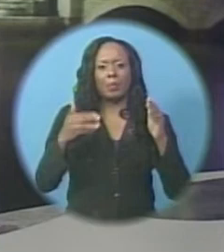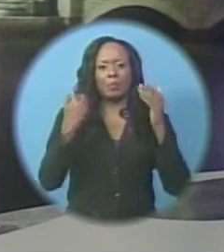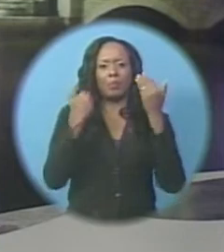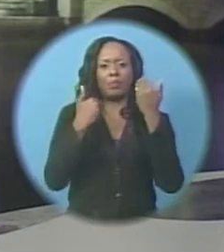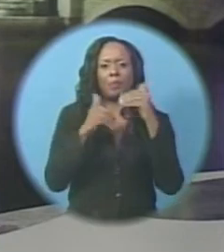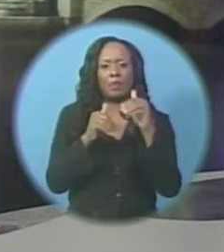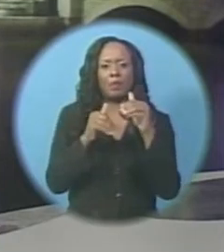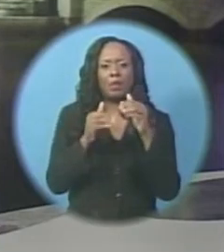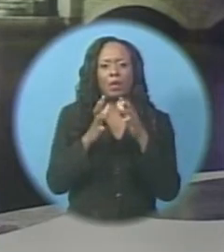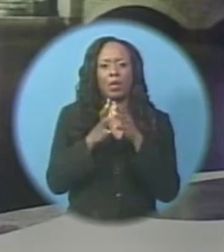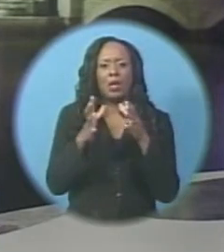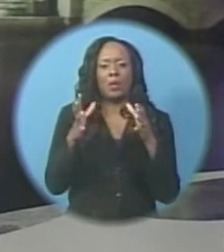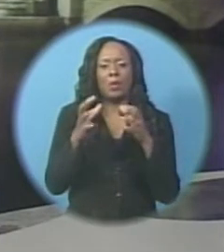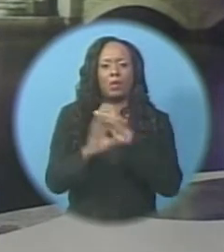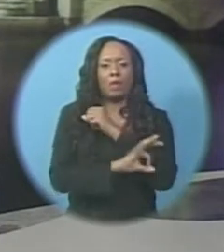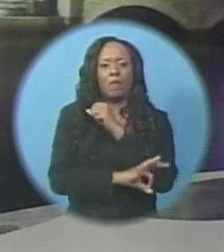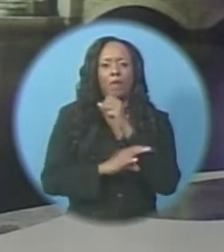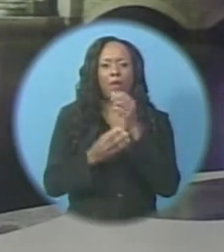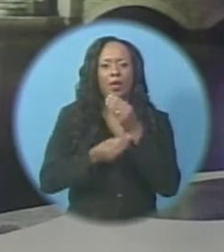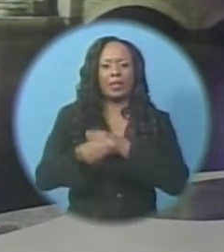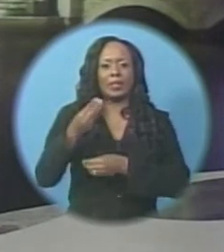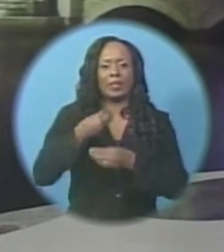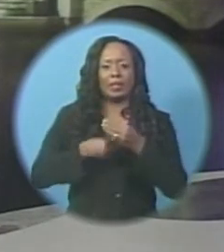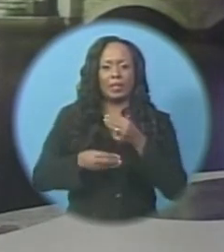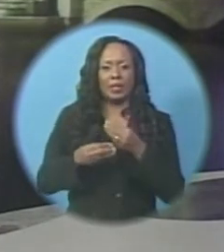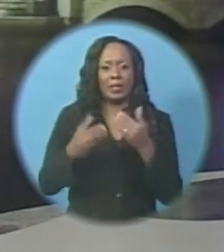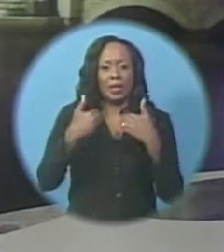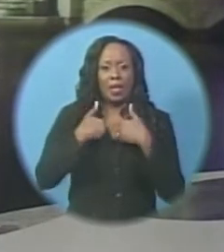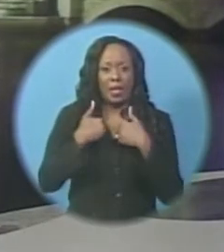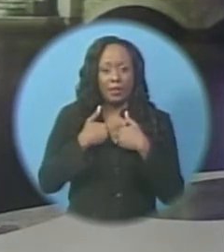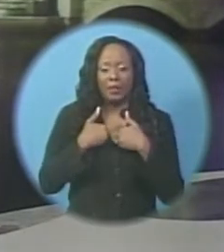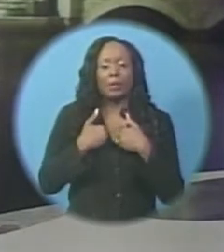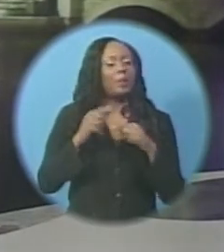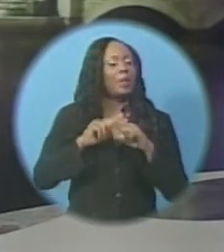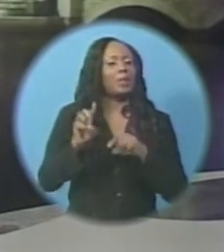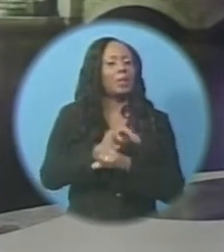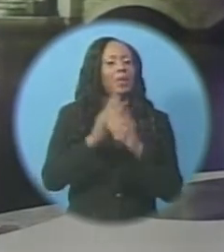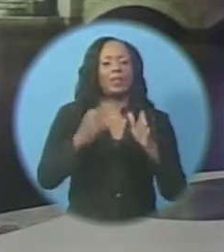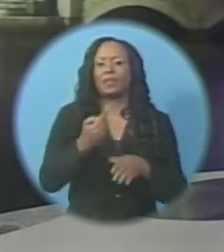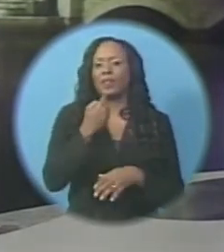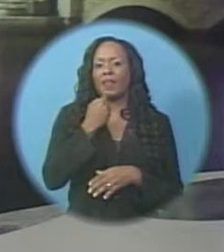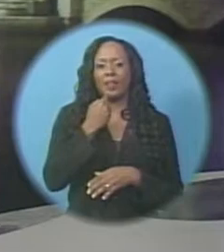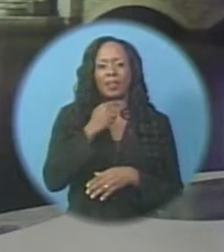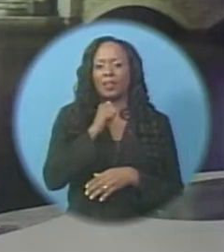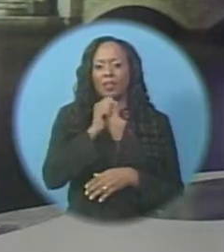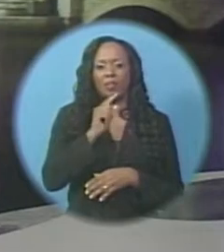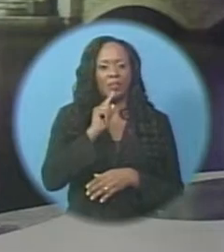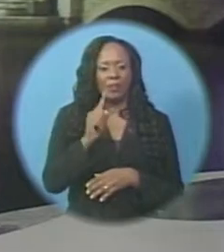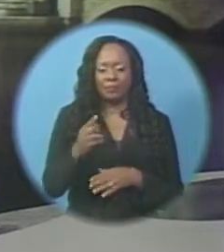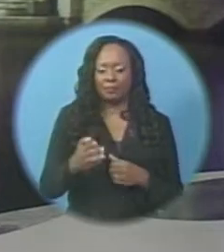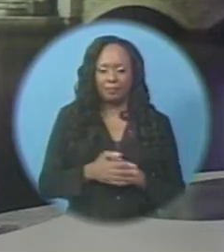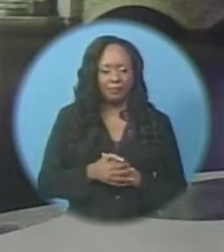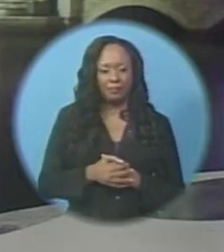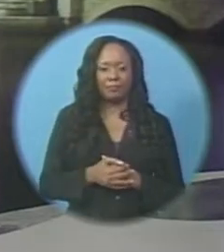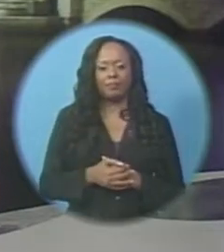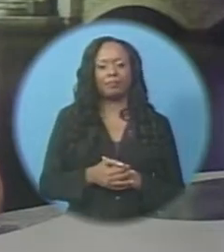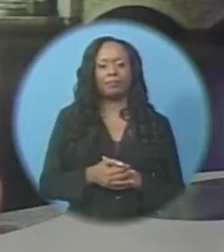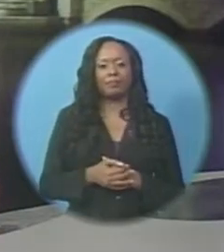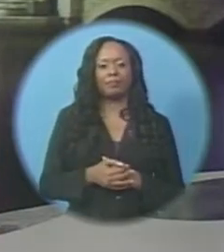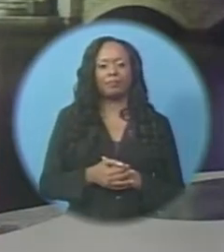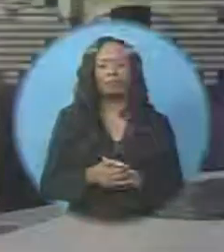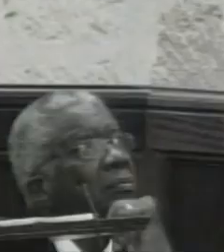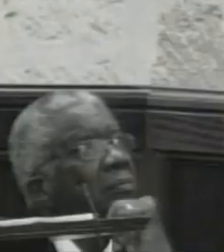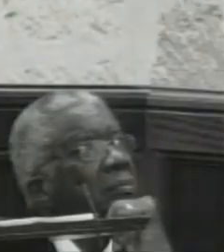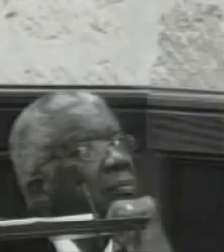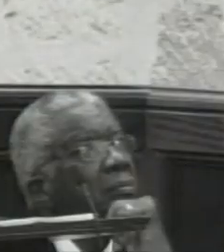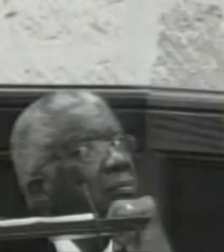foreign exchange, Mr. Sinclair says there is no reason to do so. He gave this assurance while delivering the budget.